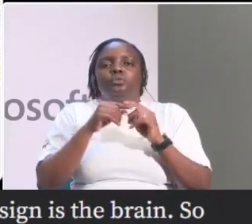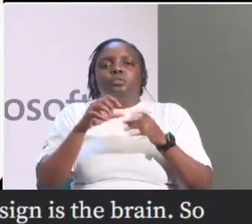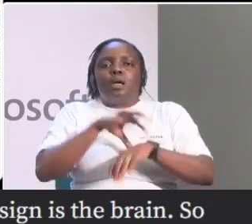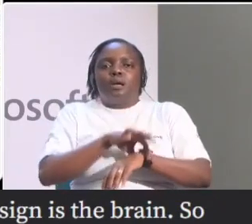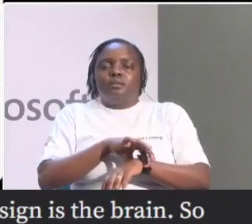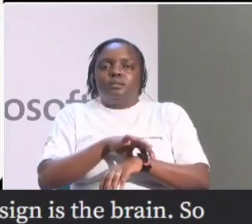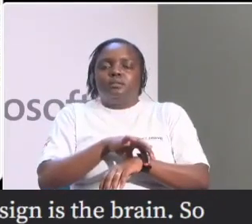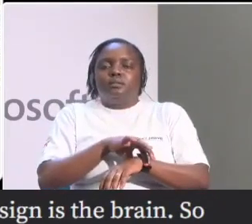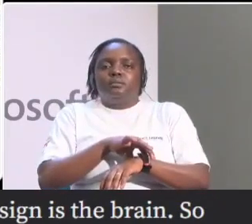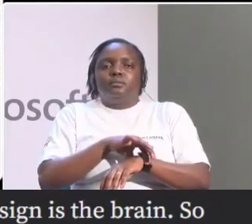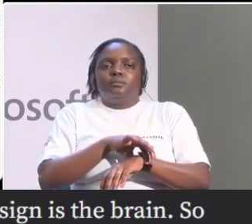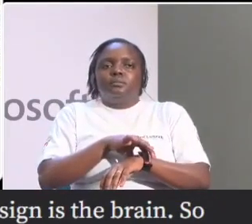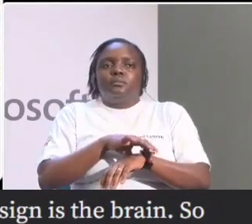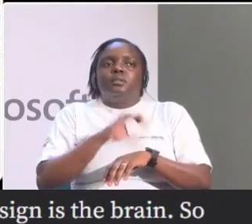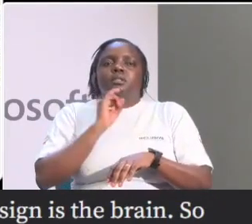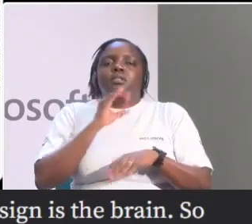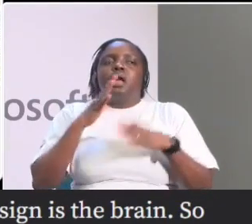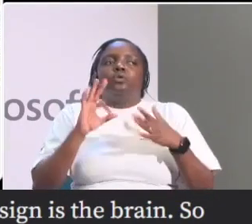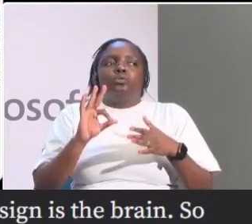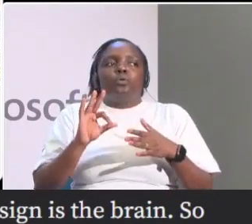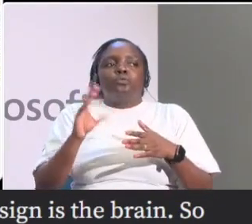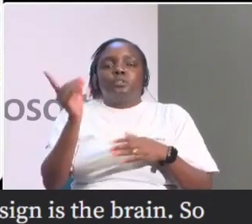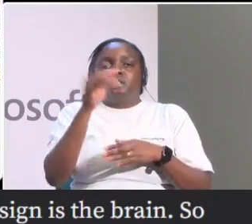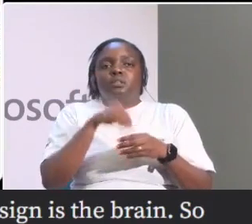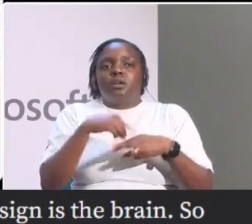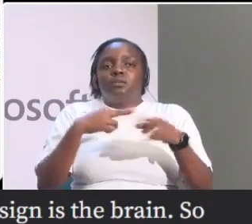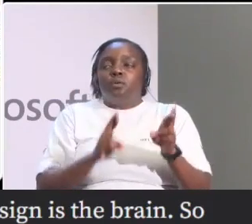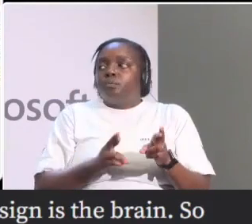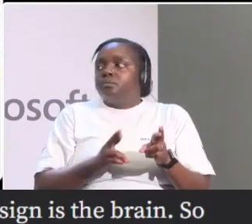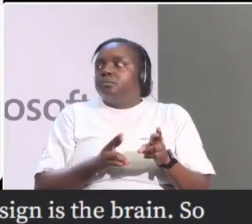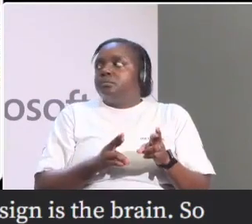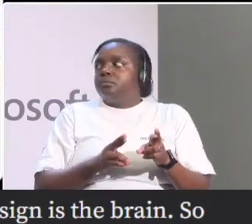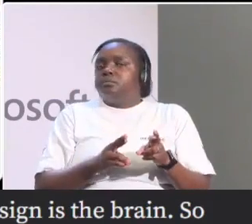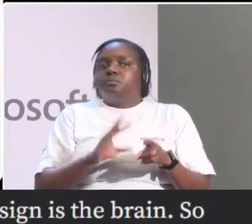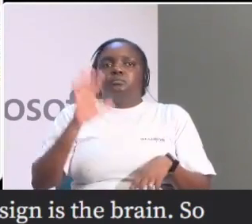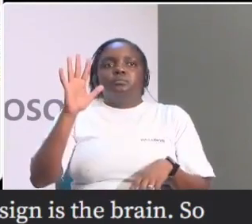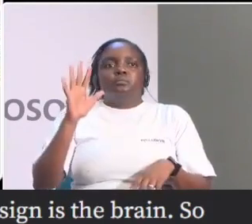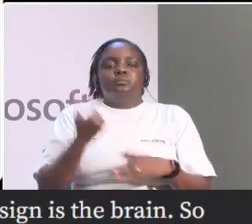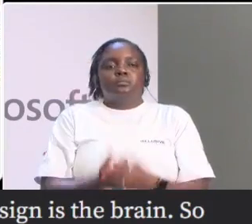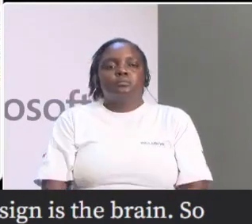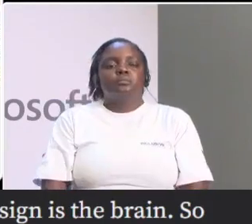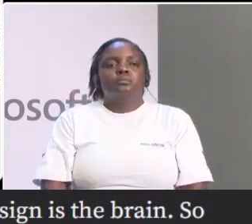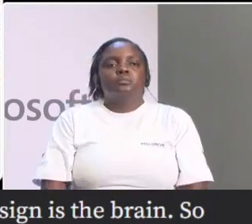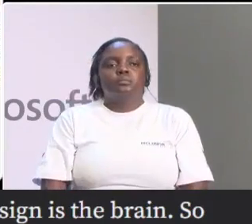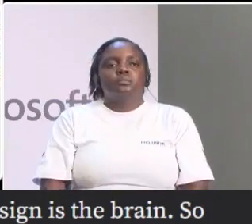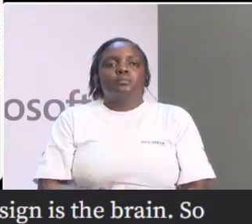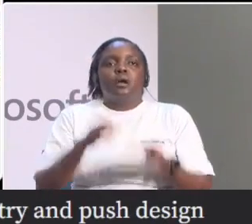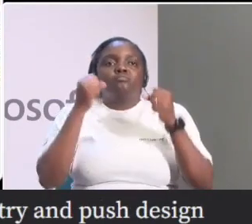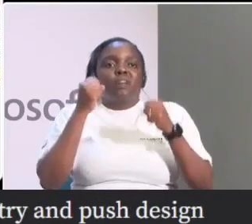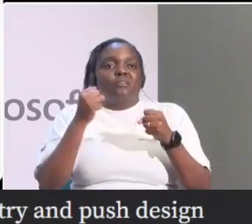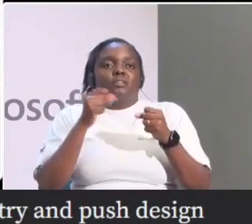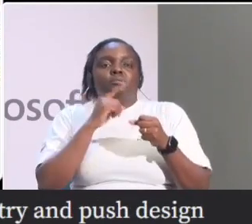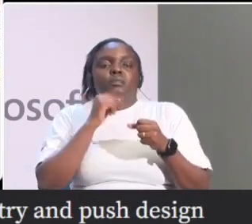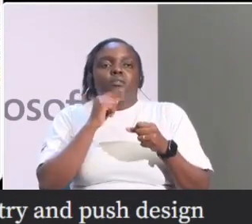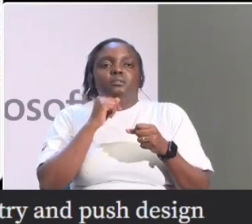use designers. And there's a couple of designers in the room, like my friend Enos, if you can raise your hand. The bravest man in the world,